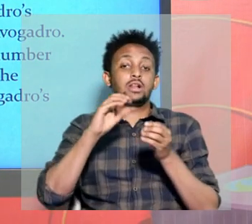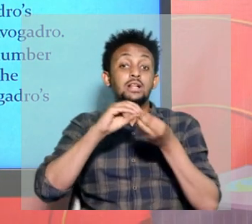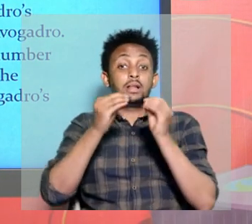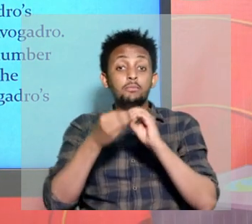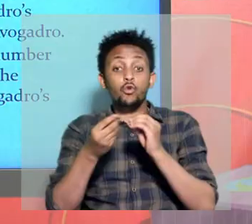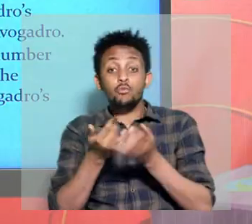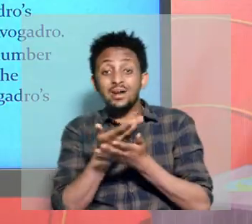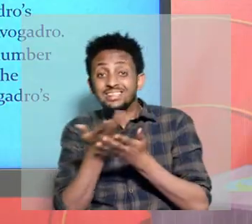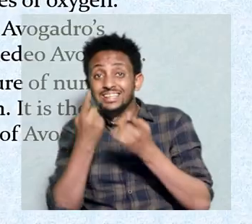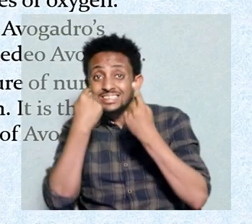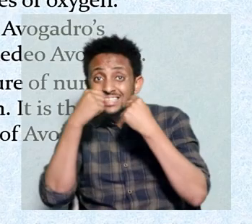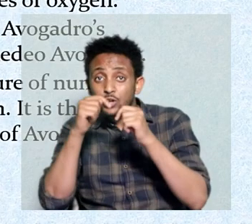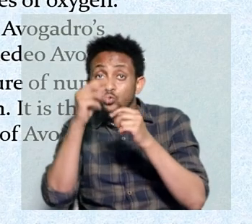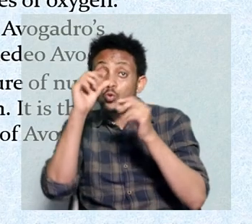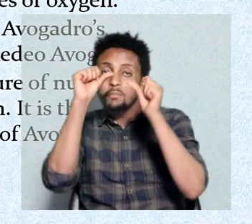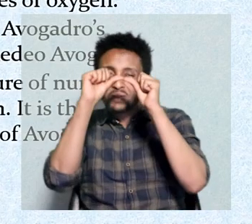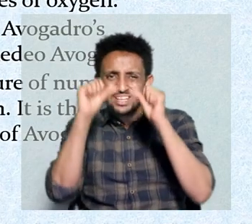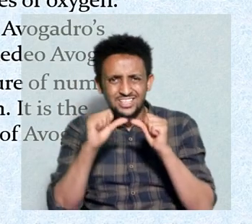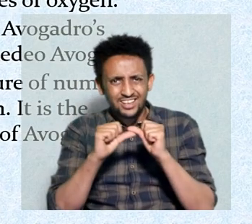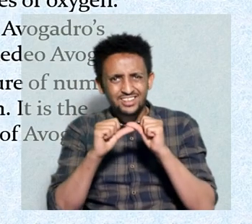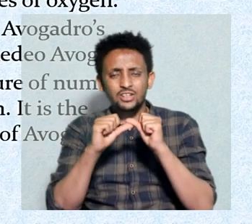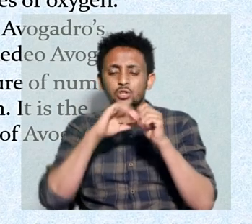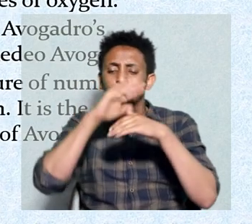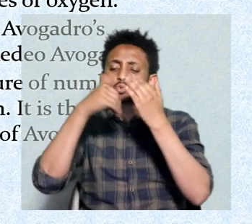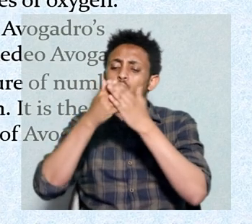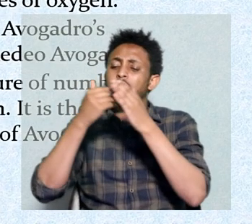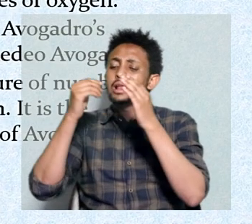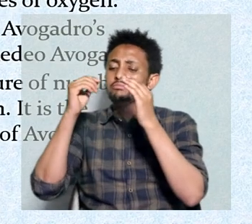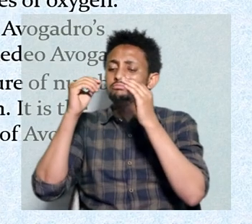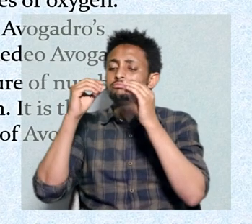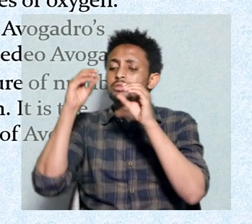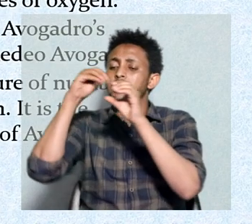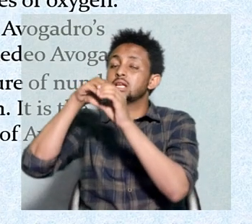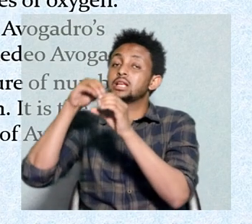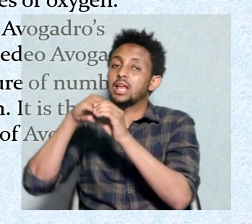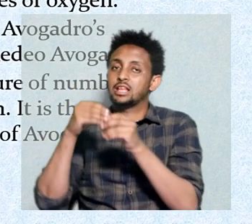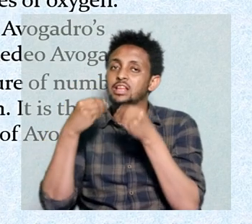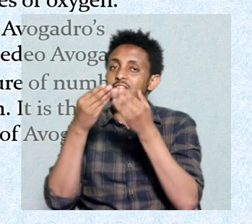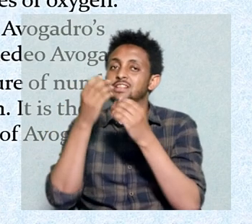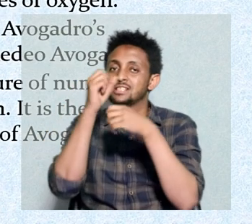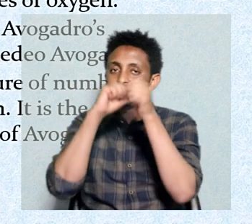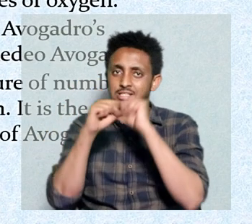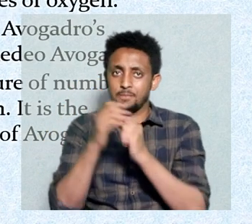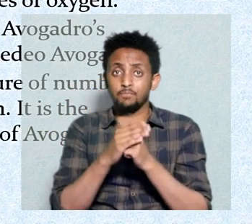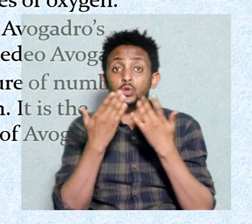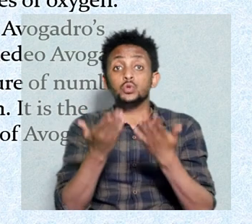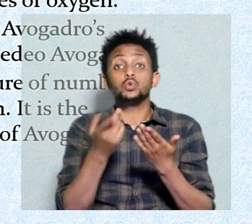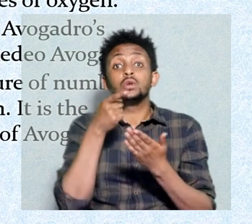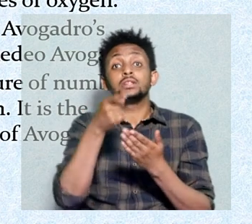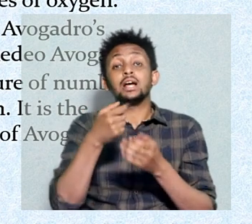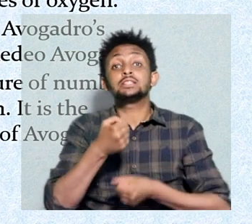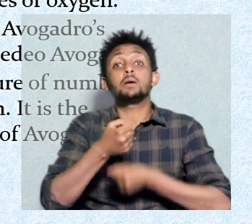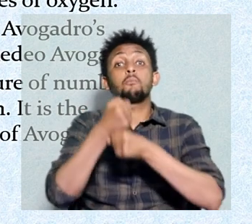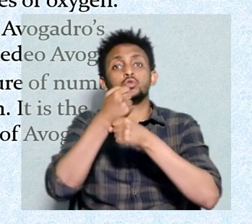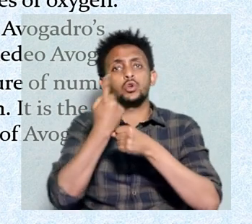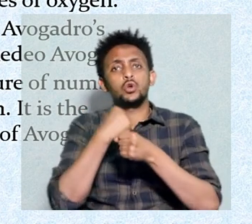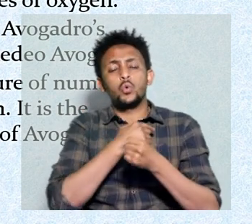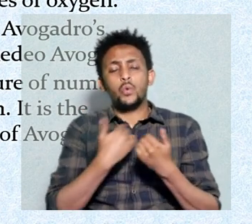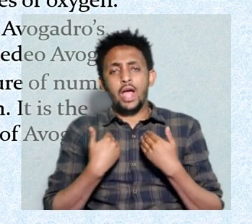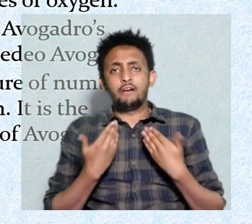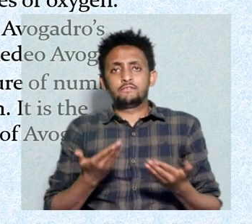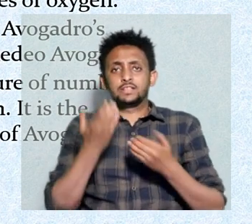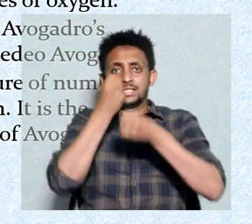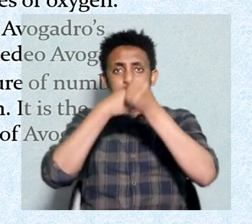number of particles tries to measure the number of total particles found in a given system. So that suppose here you have